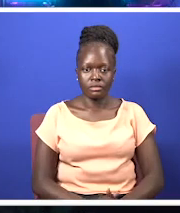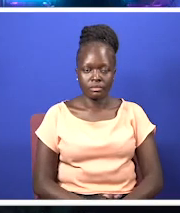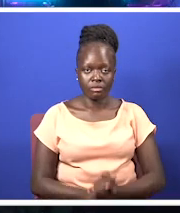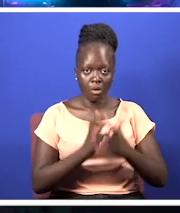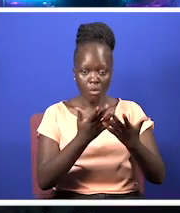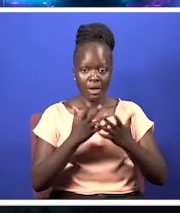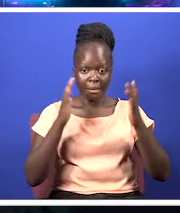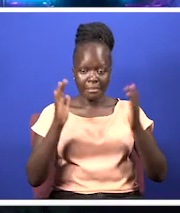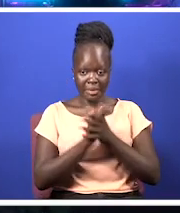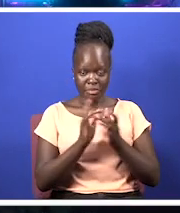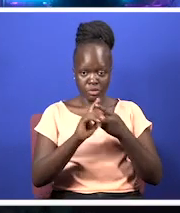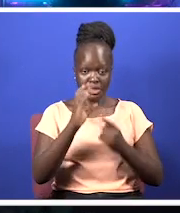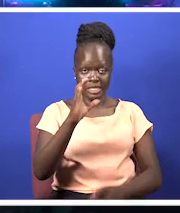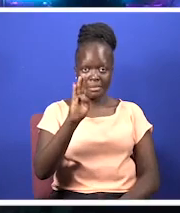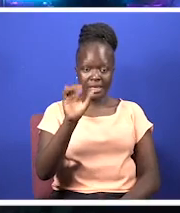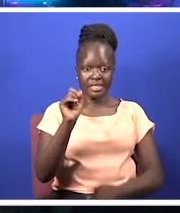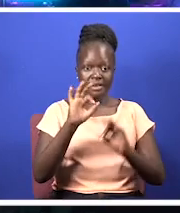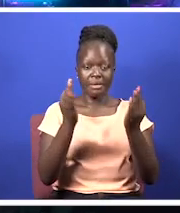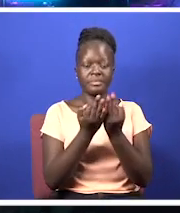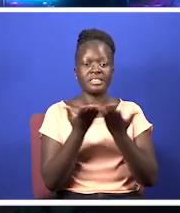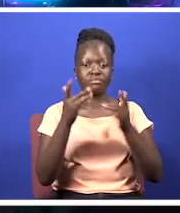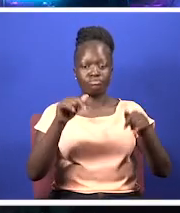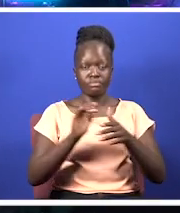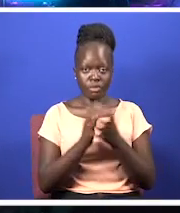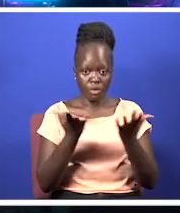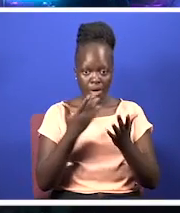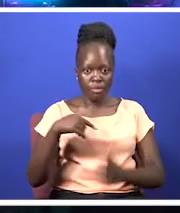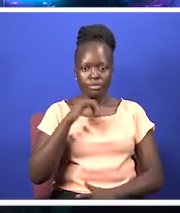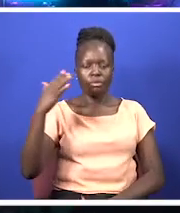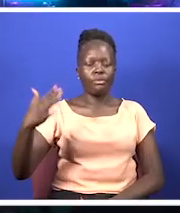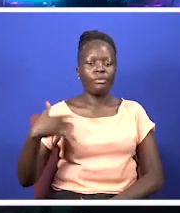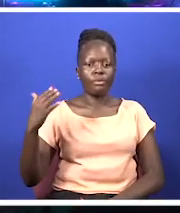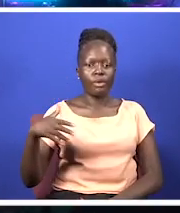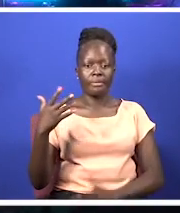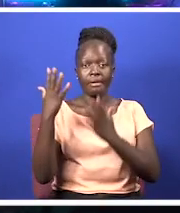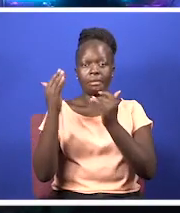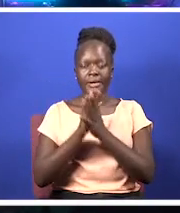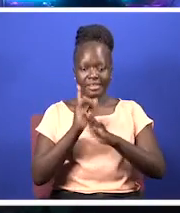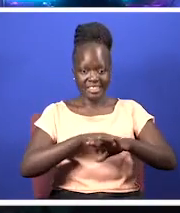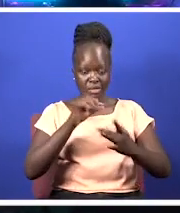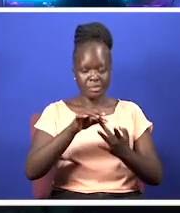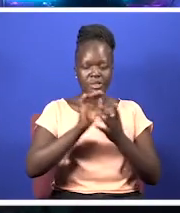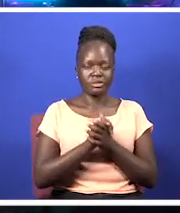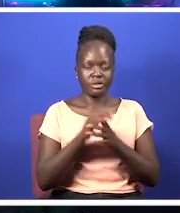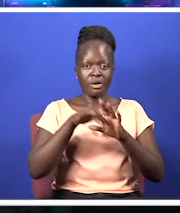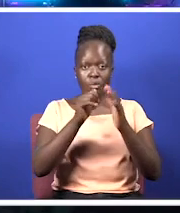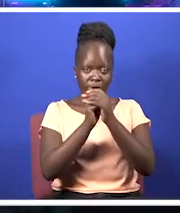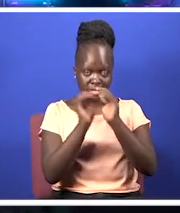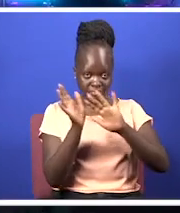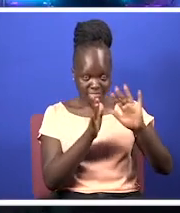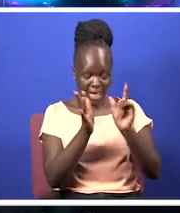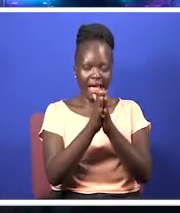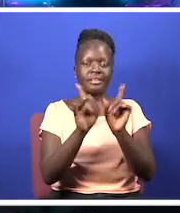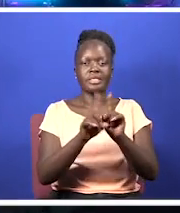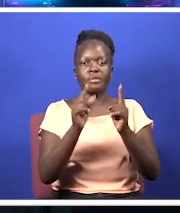A very warm welcome to the CBS Family Service today, where we look forward to a special time in worship and